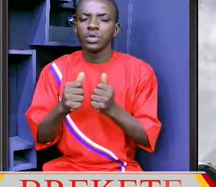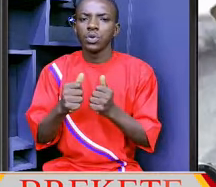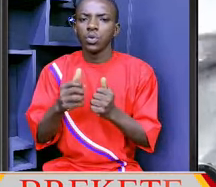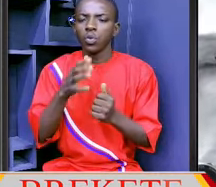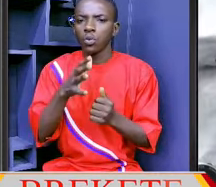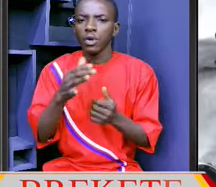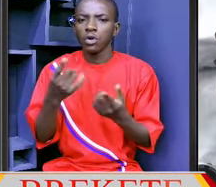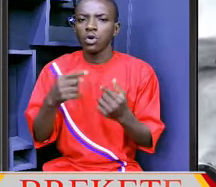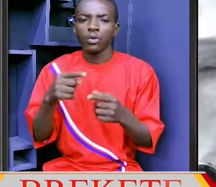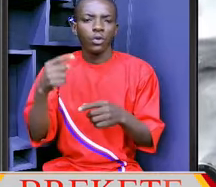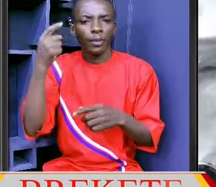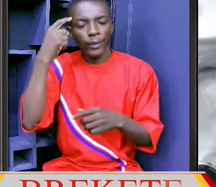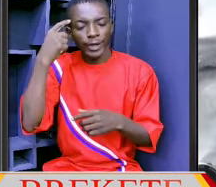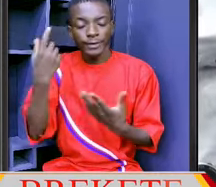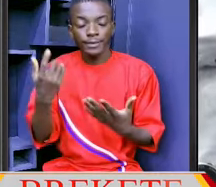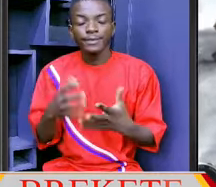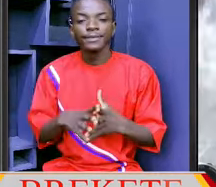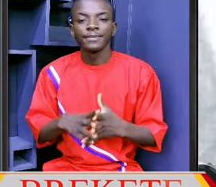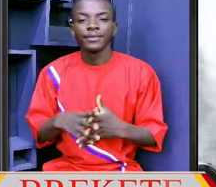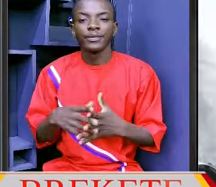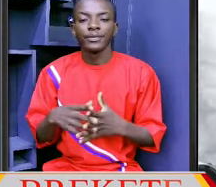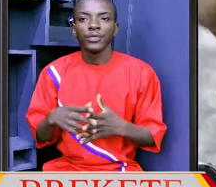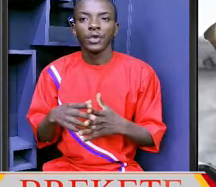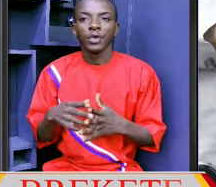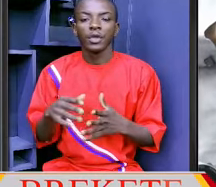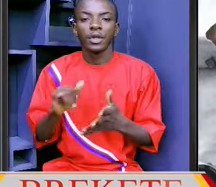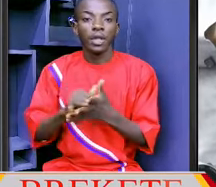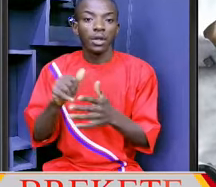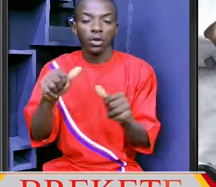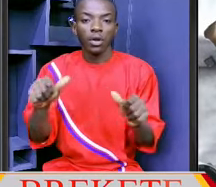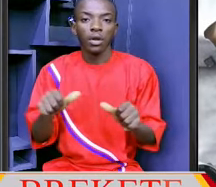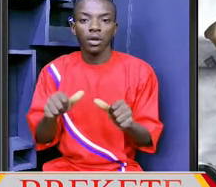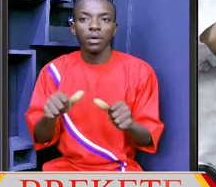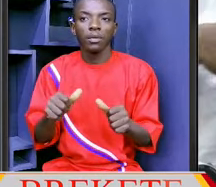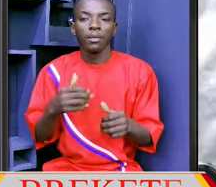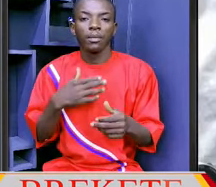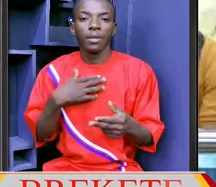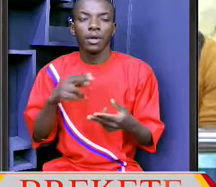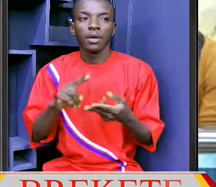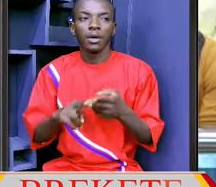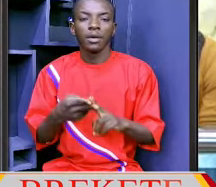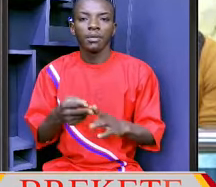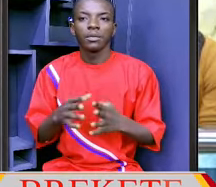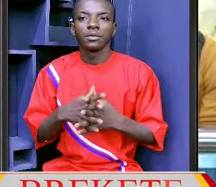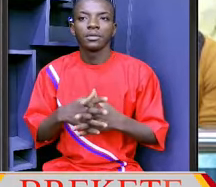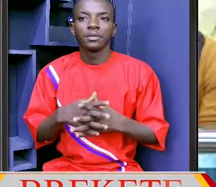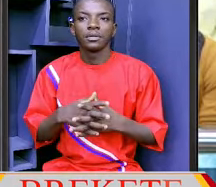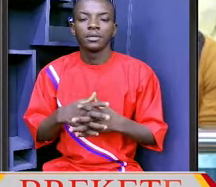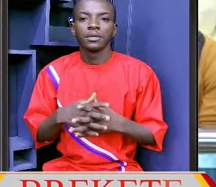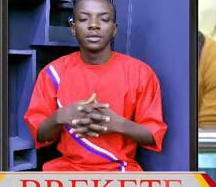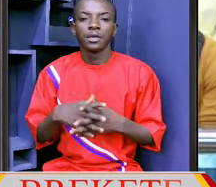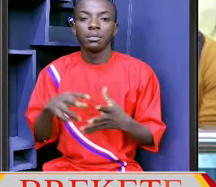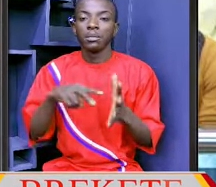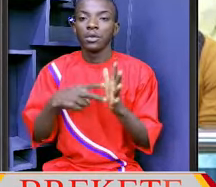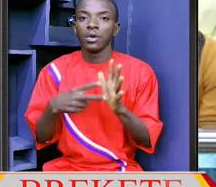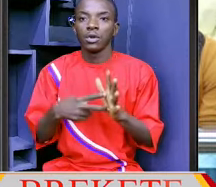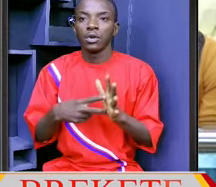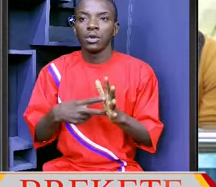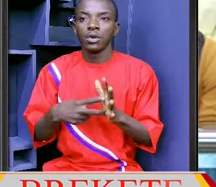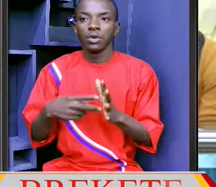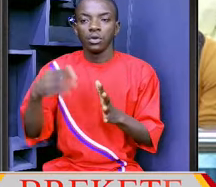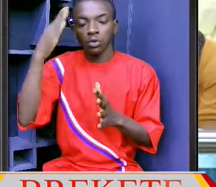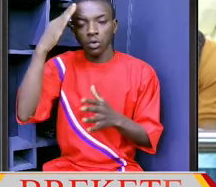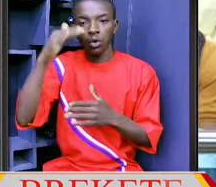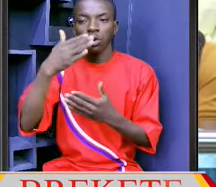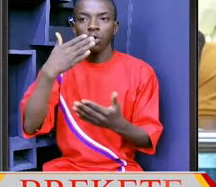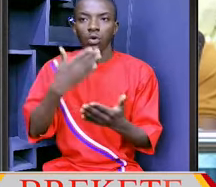mind? Be honest with me. For that one area. My neighbor. So it means we all know the